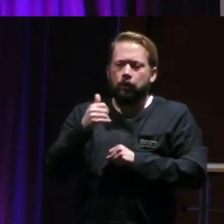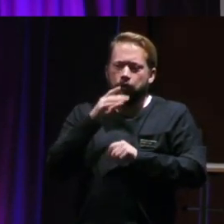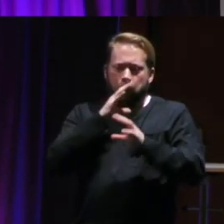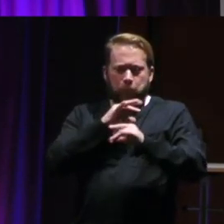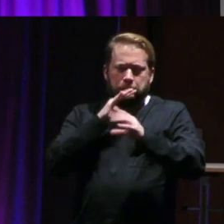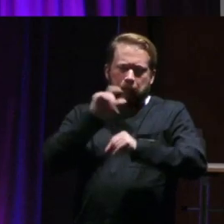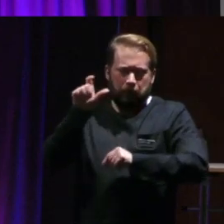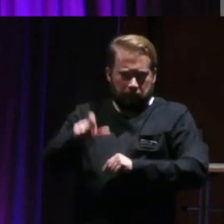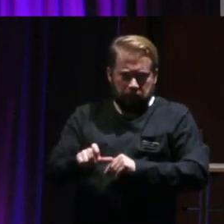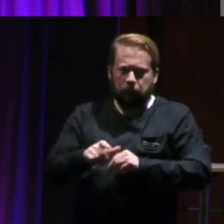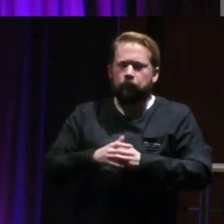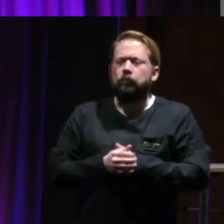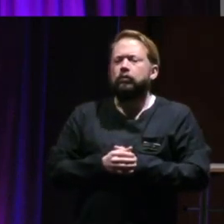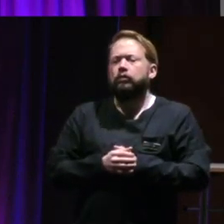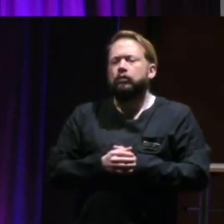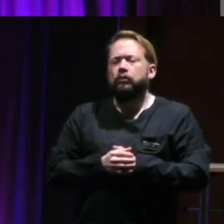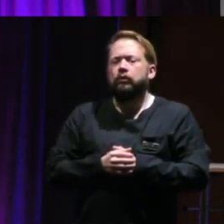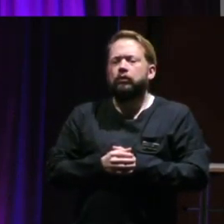who is the lead singer